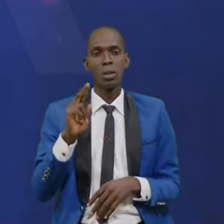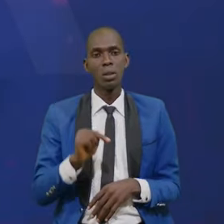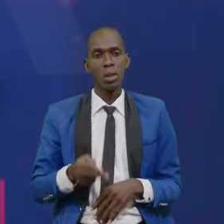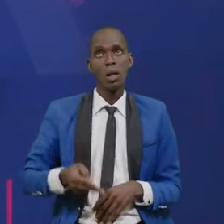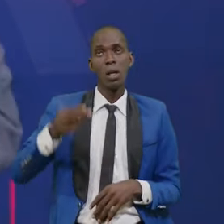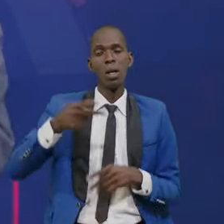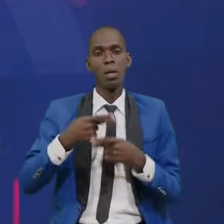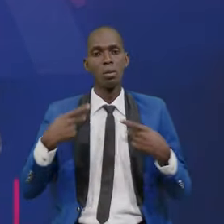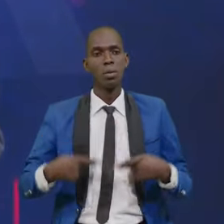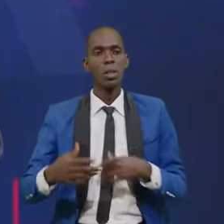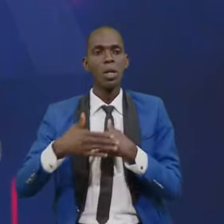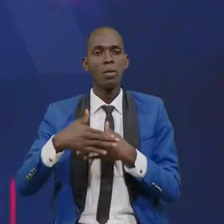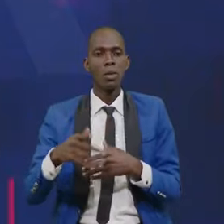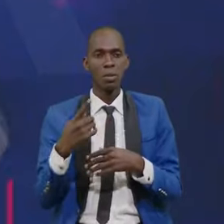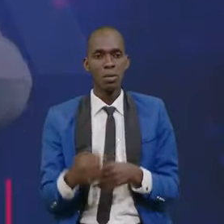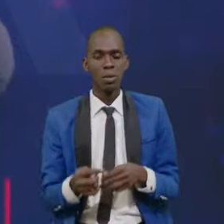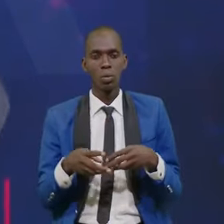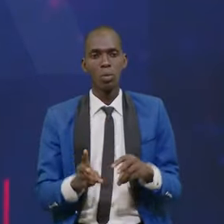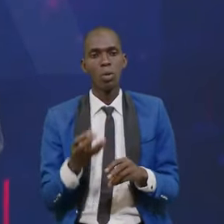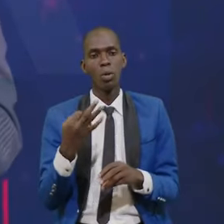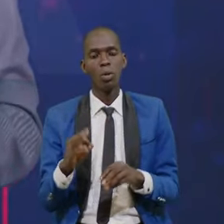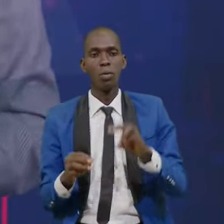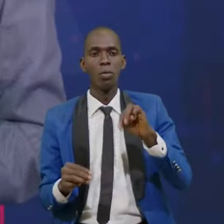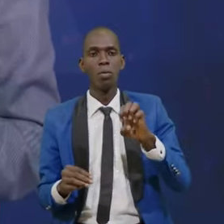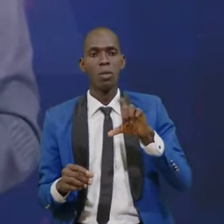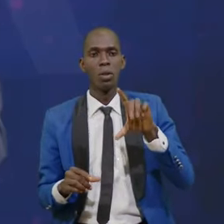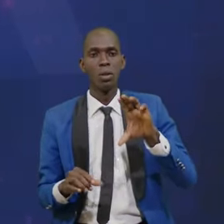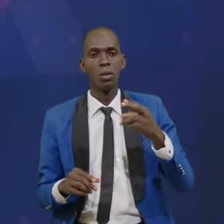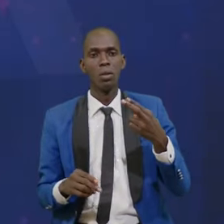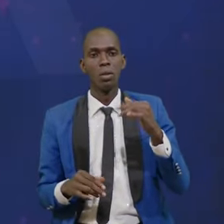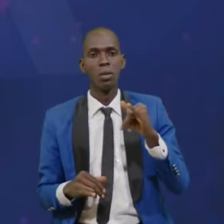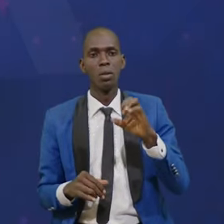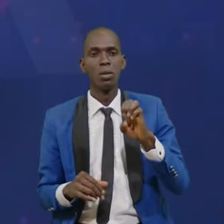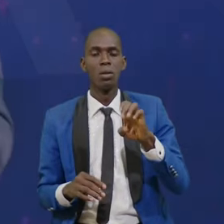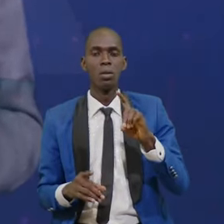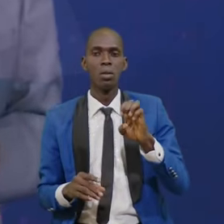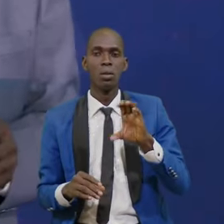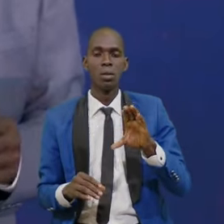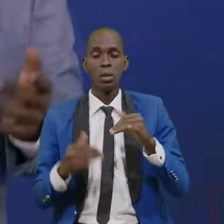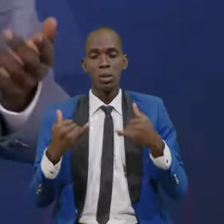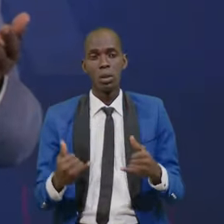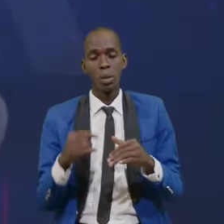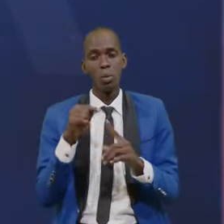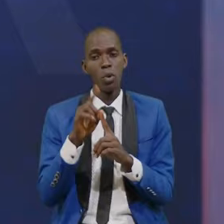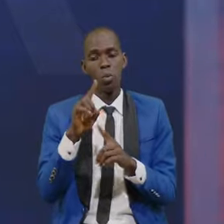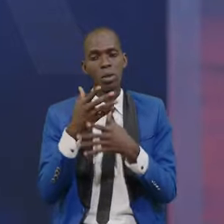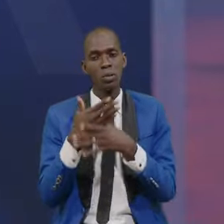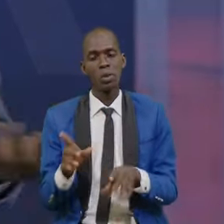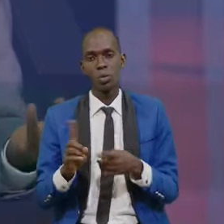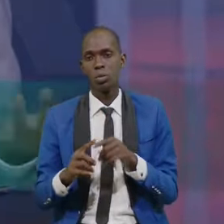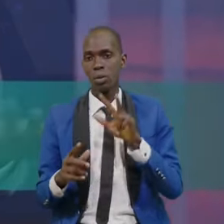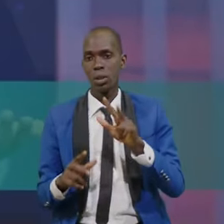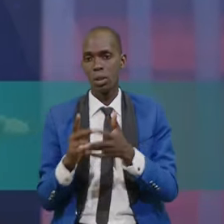the order of Melchizedek. We divide this to three parts. Look at number one. Number one is